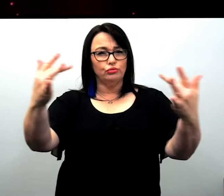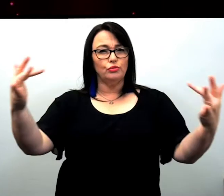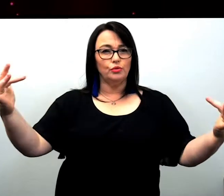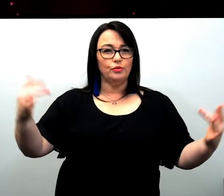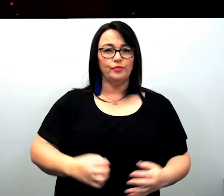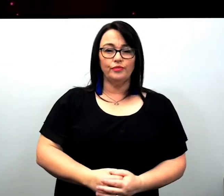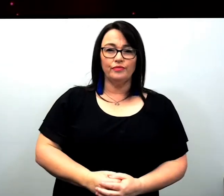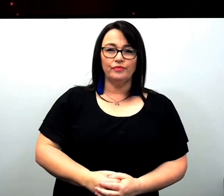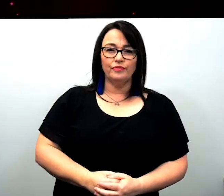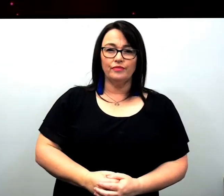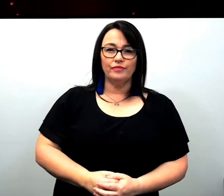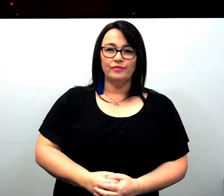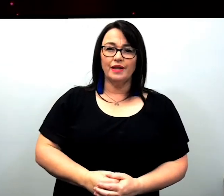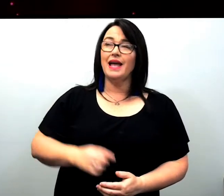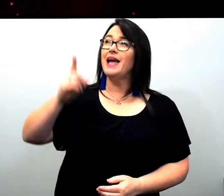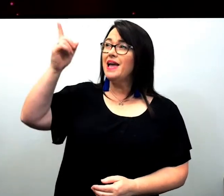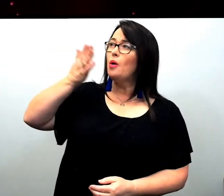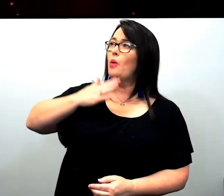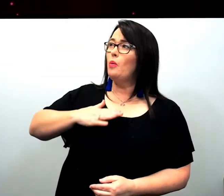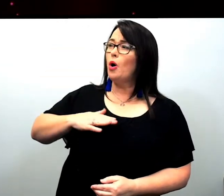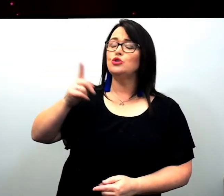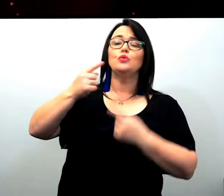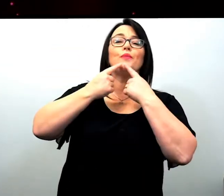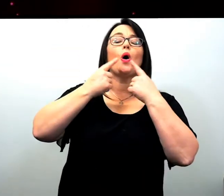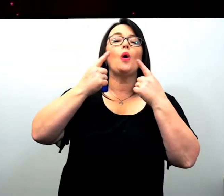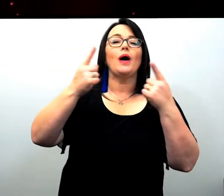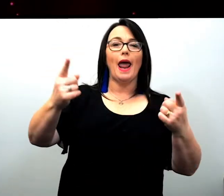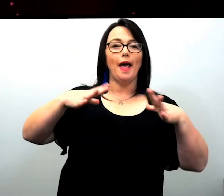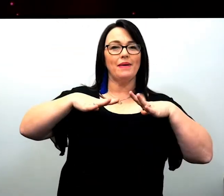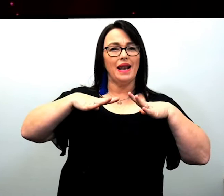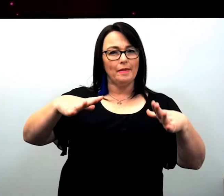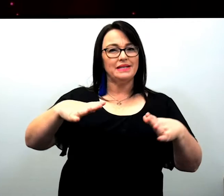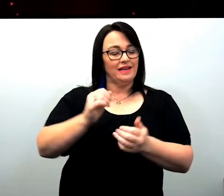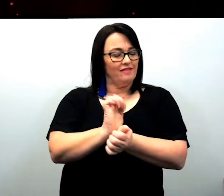set and proclaim liberty. You know, it's our finest hour,